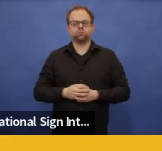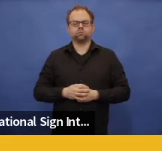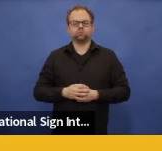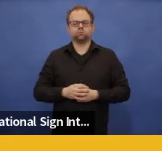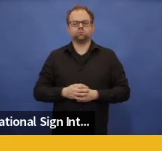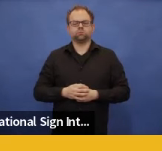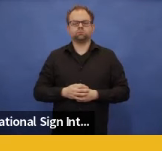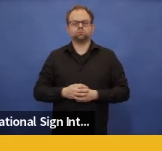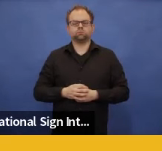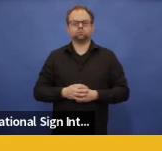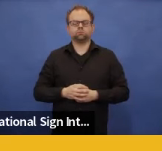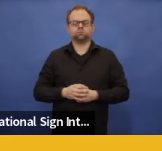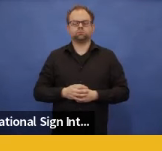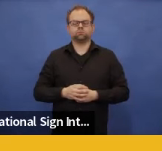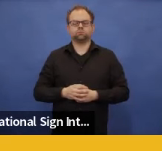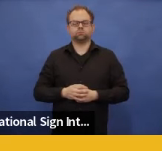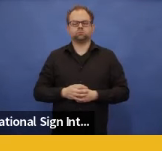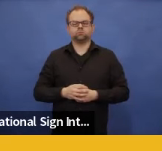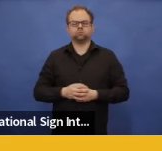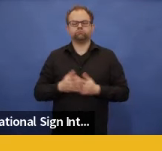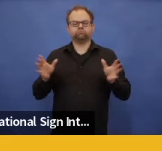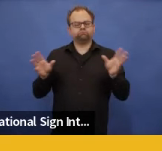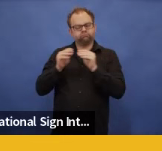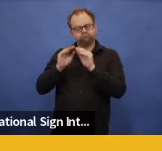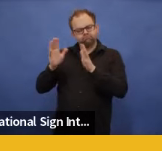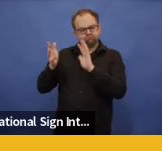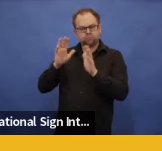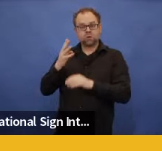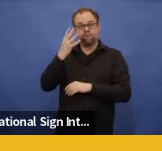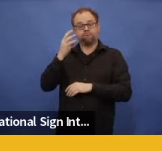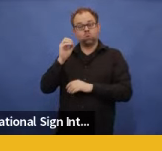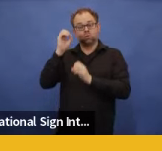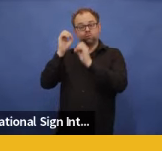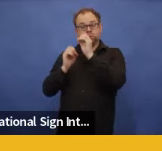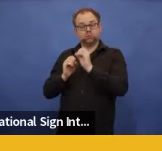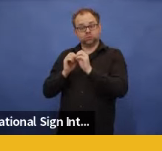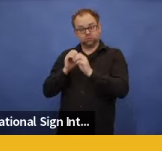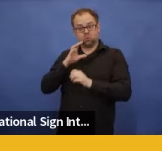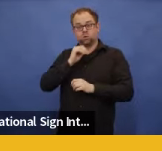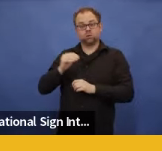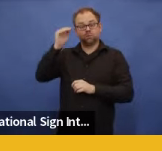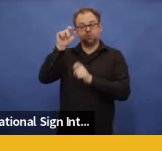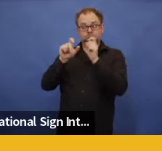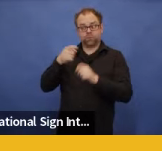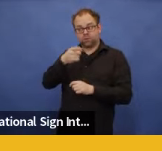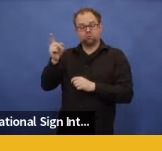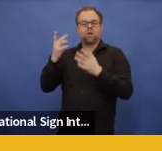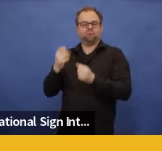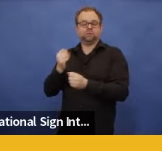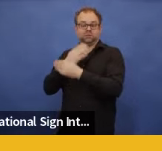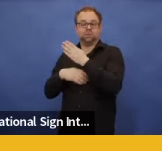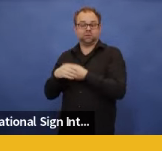in the question and answer function, and then any other communication, also technical difficulties, please use the chat for this.